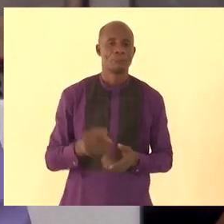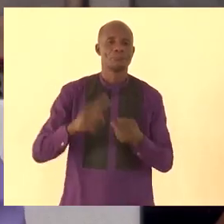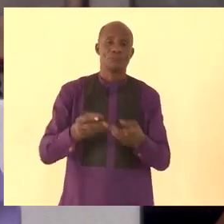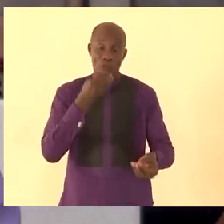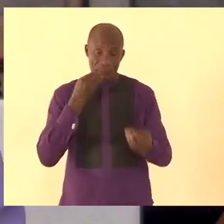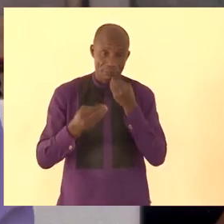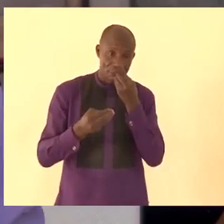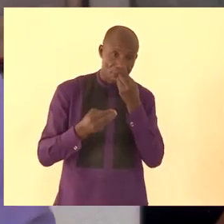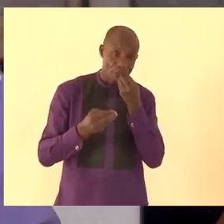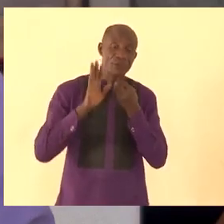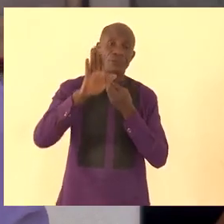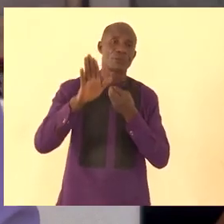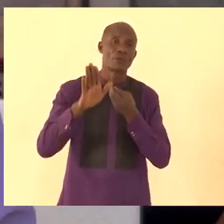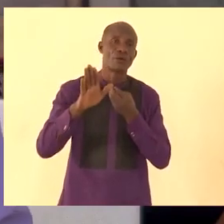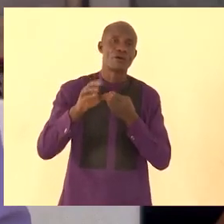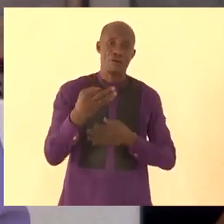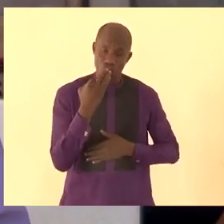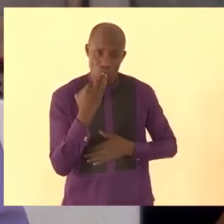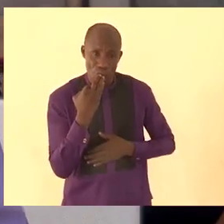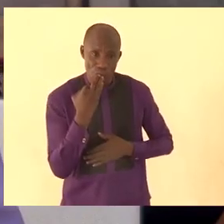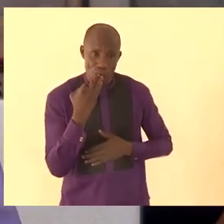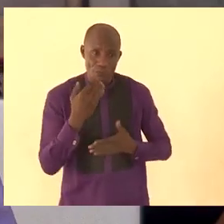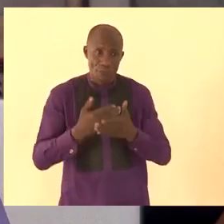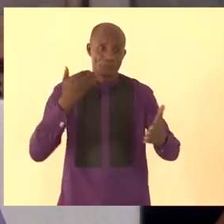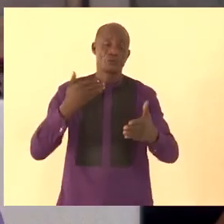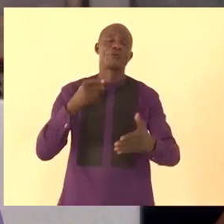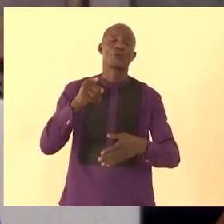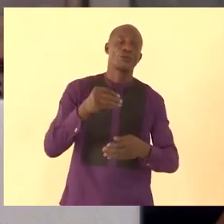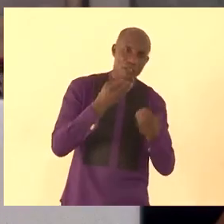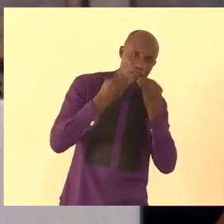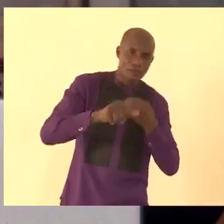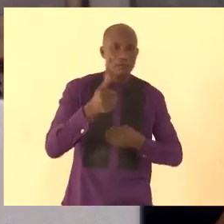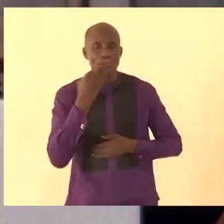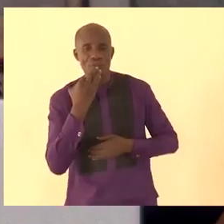To eat your dessert before you eat food?